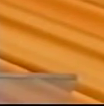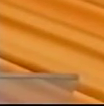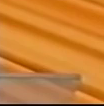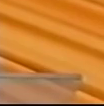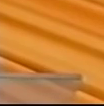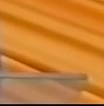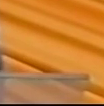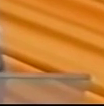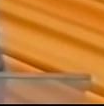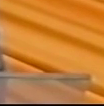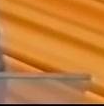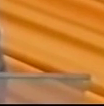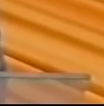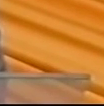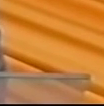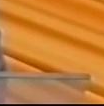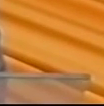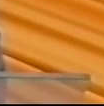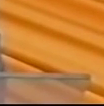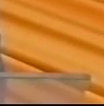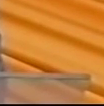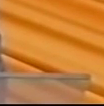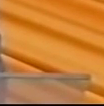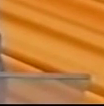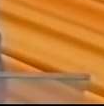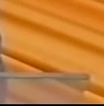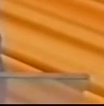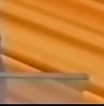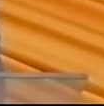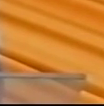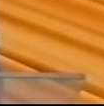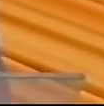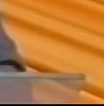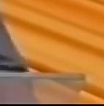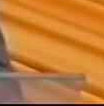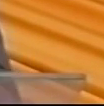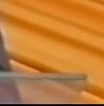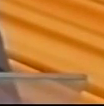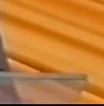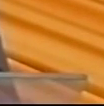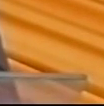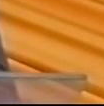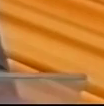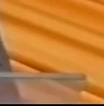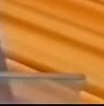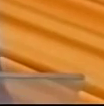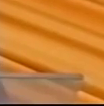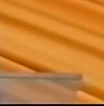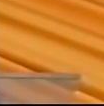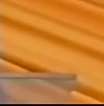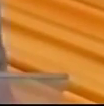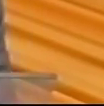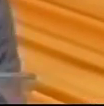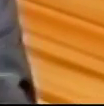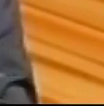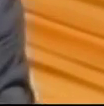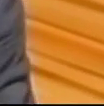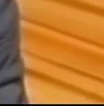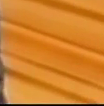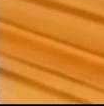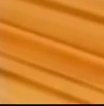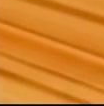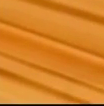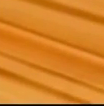came, how did you come? Sorrowful? Sad? Me? Look at my condition. Before you leave